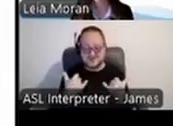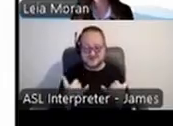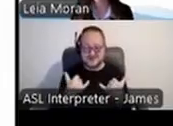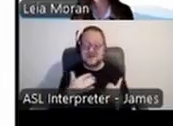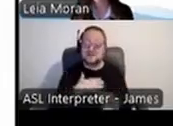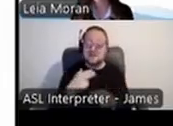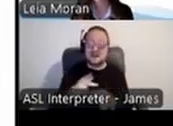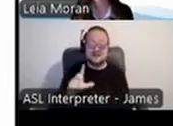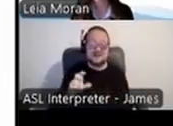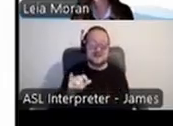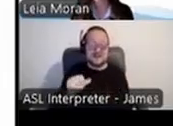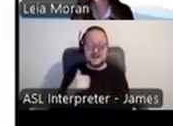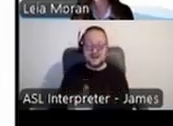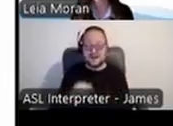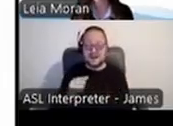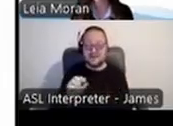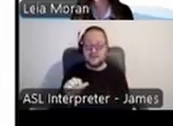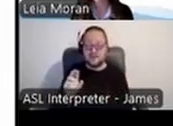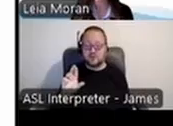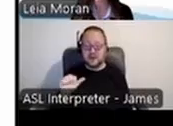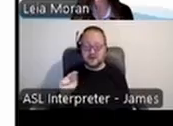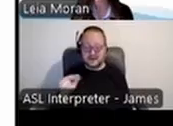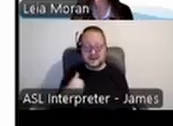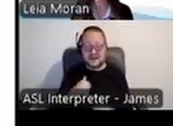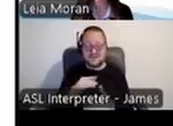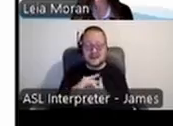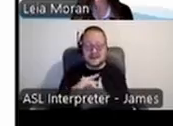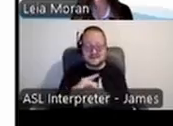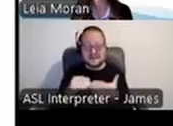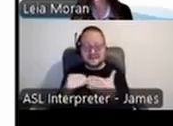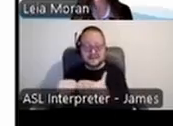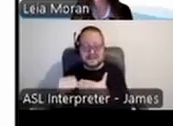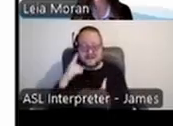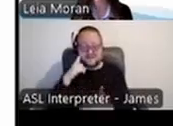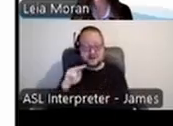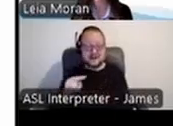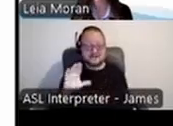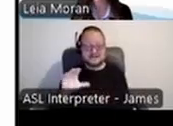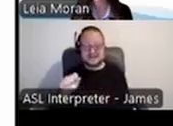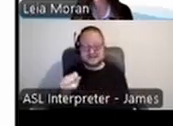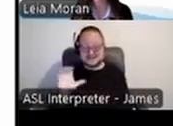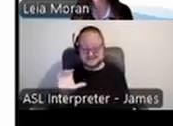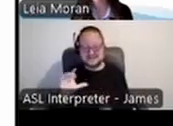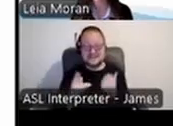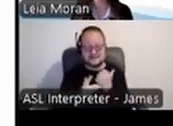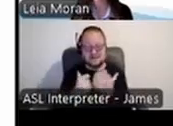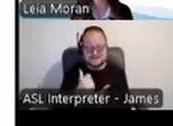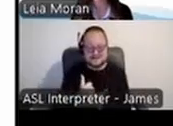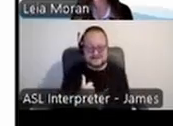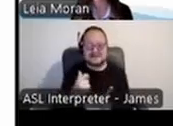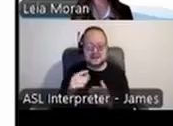Leah Moran, and I am the content lead for the NCSC's Technical Assistance and Coordinating Center, or TAC.